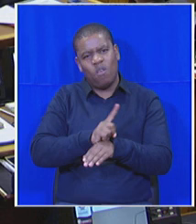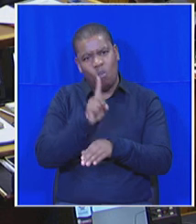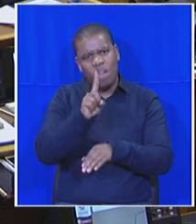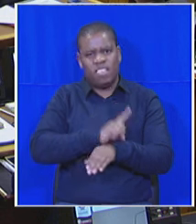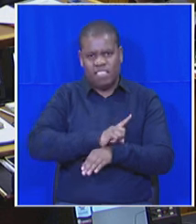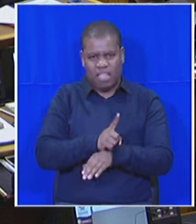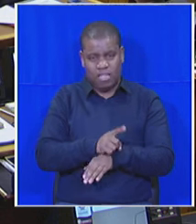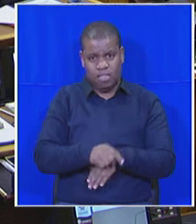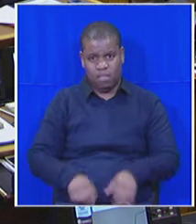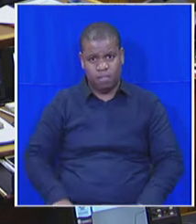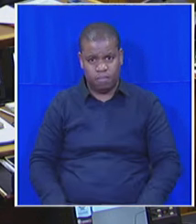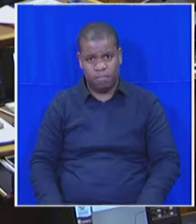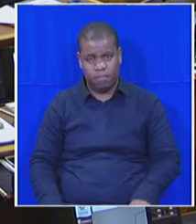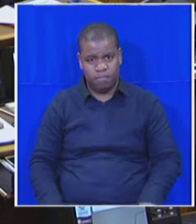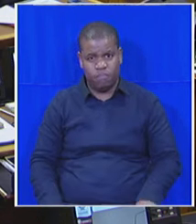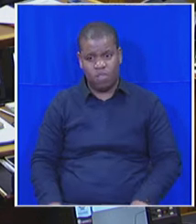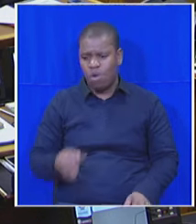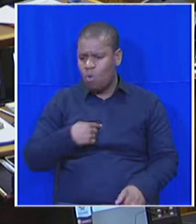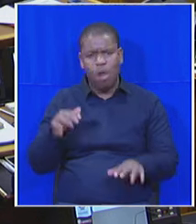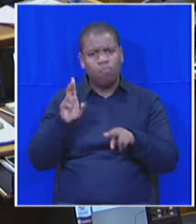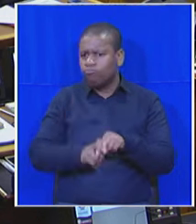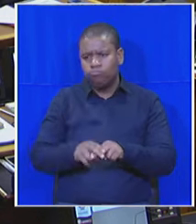All of you are here, you don't need to go anywhere.